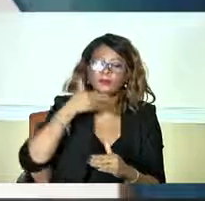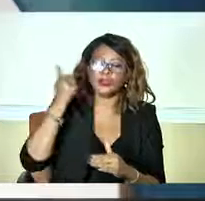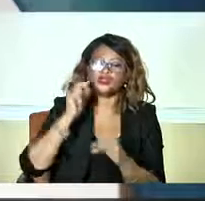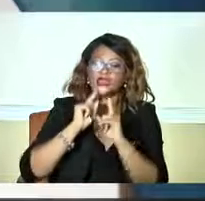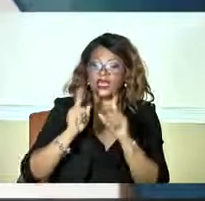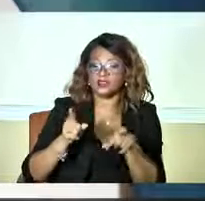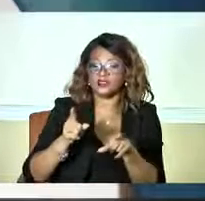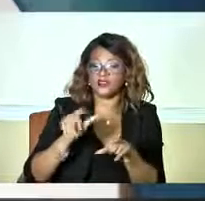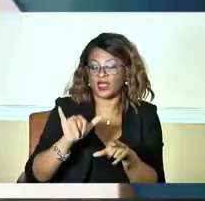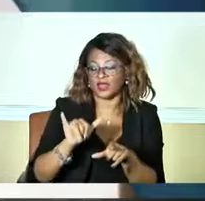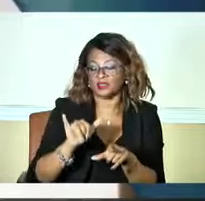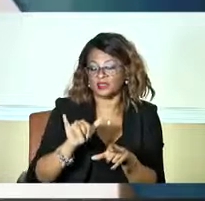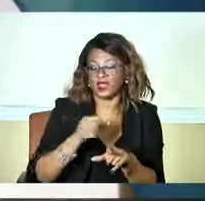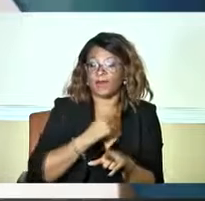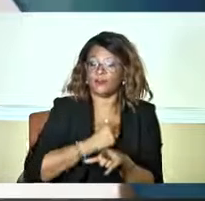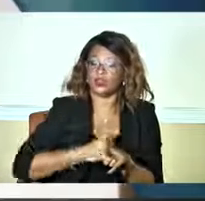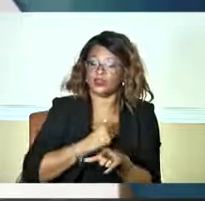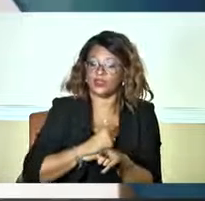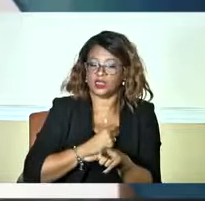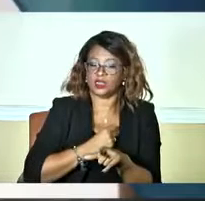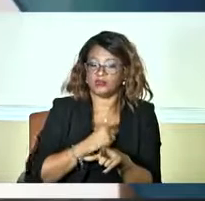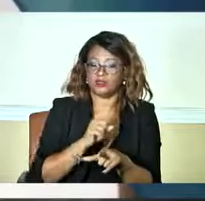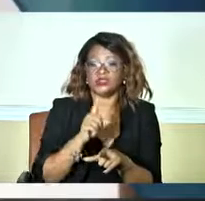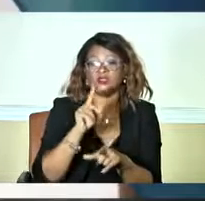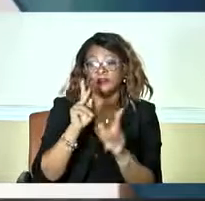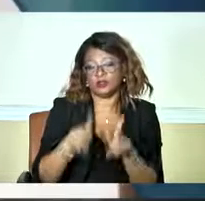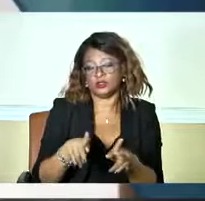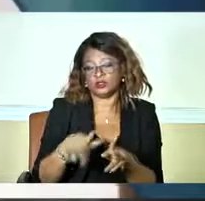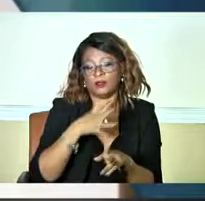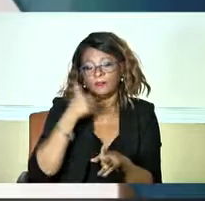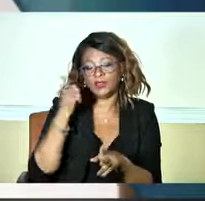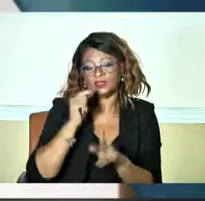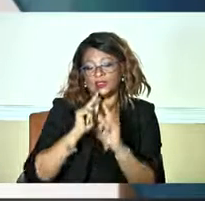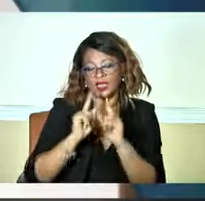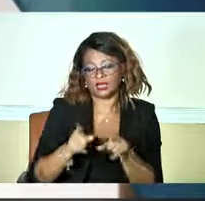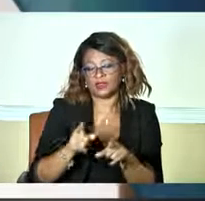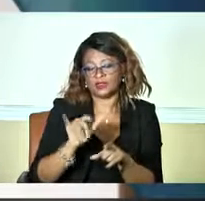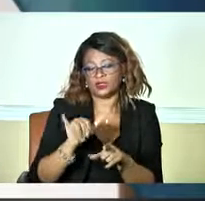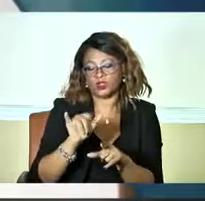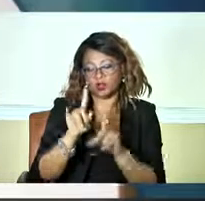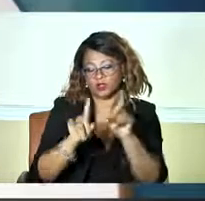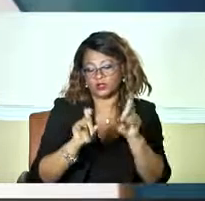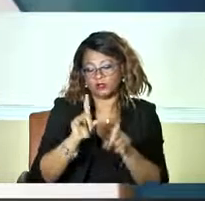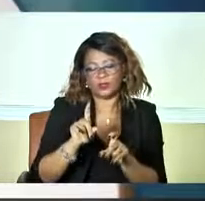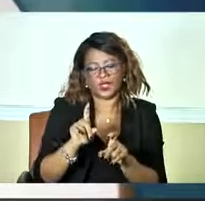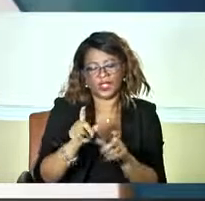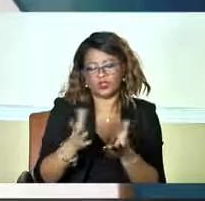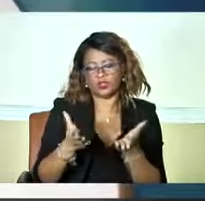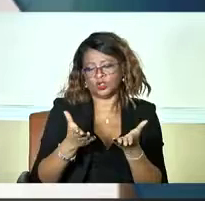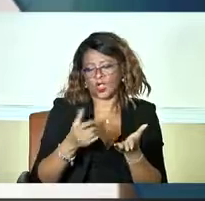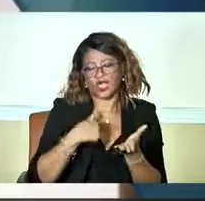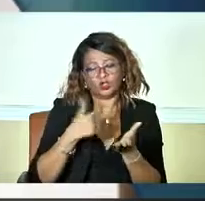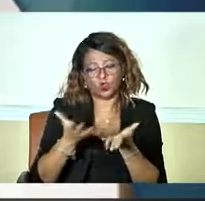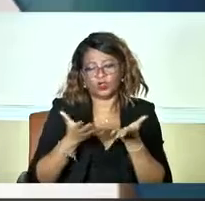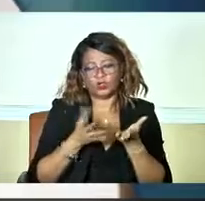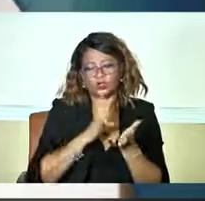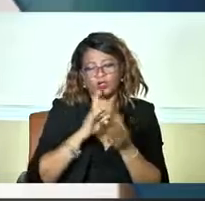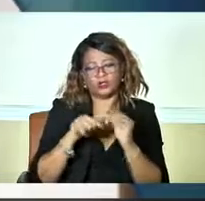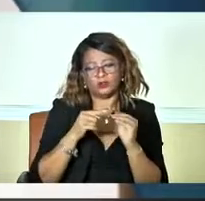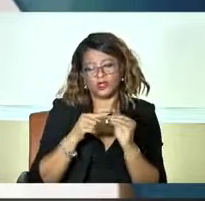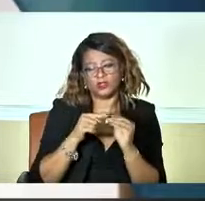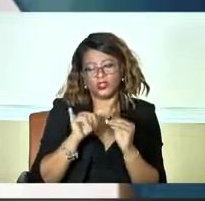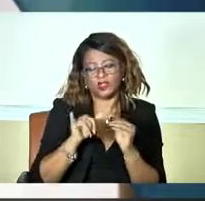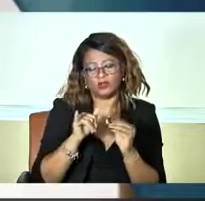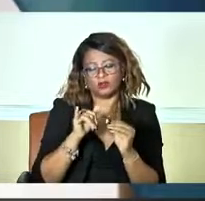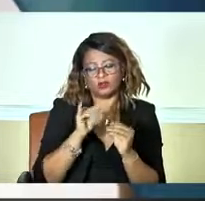answer that question. I do apologize, but he would be the person who is best able to answer that question. I would not want to speak to that on his